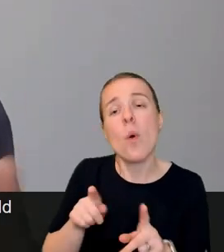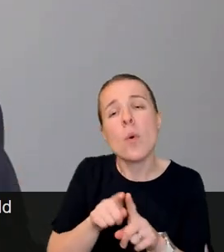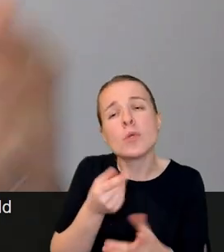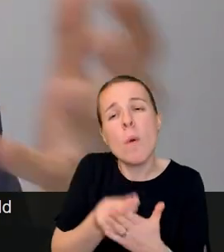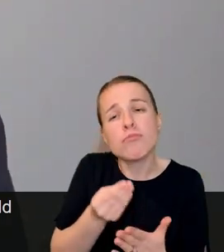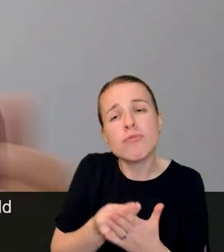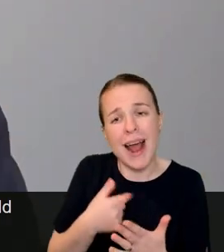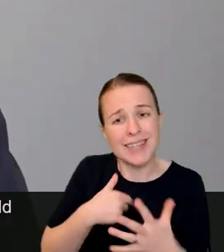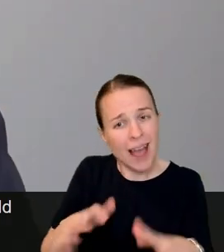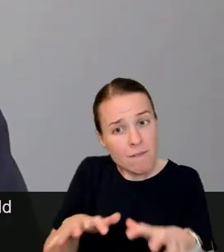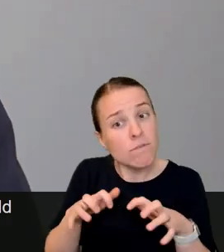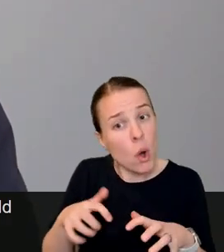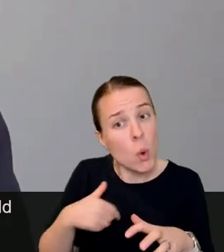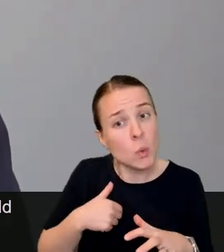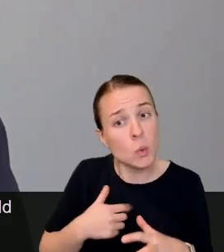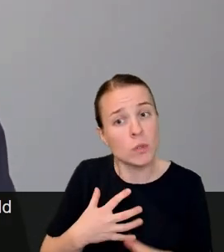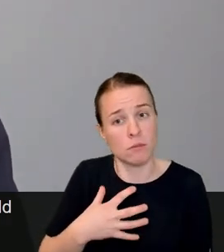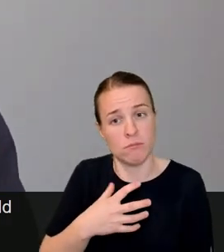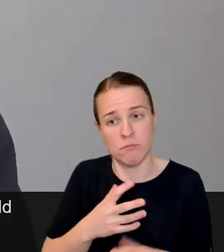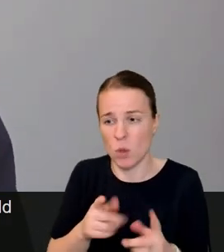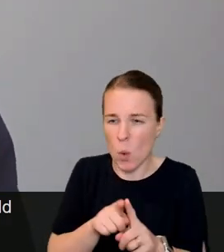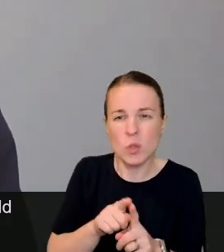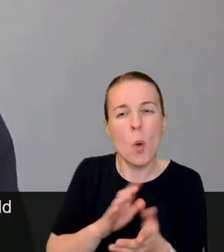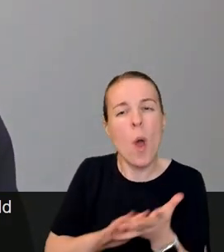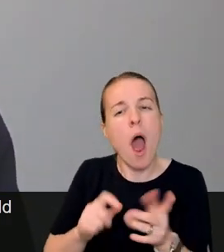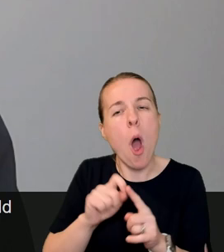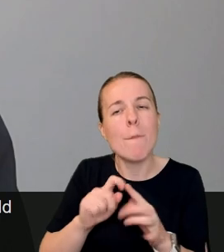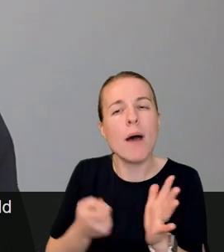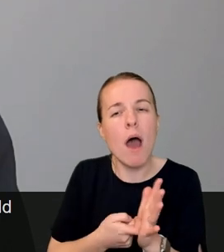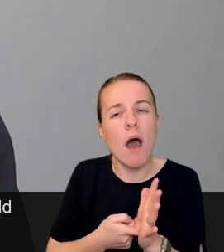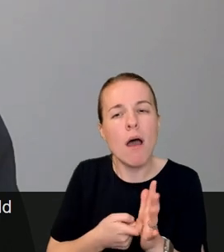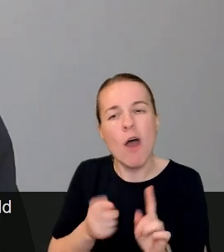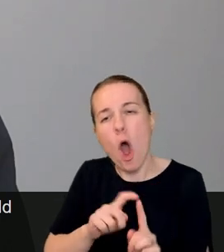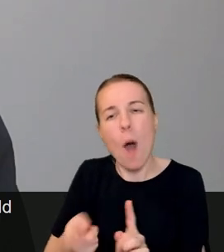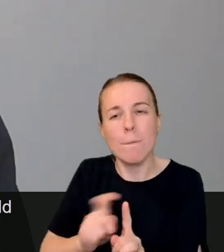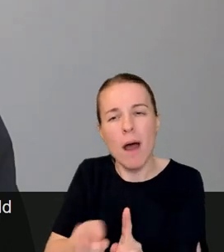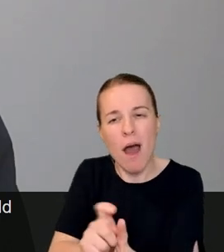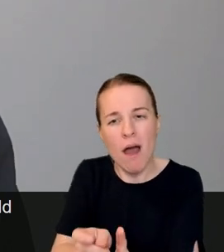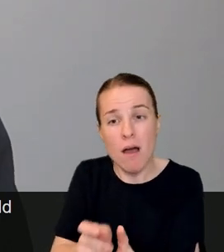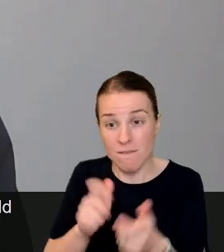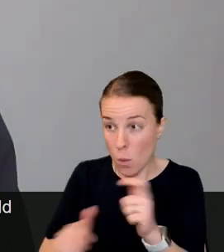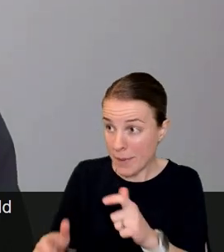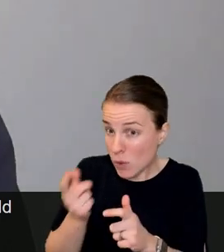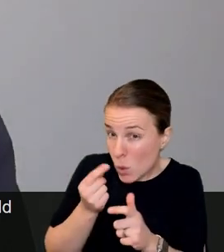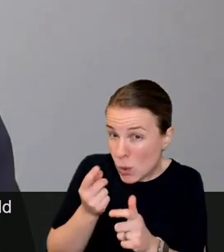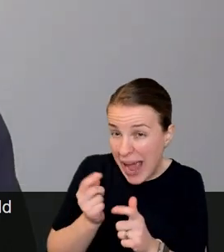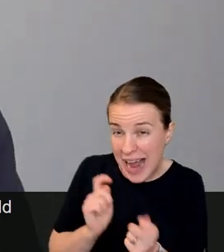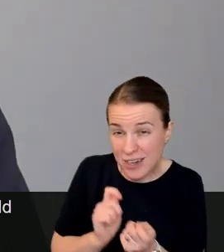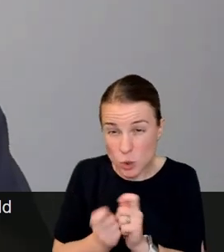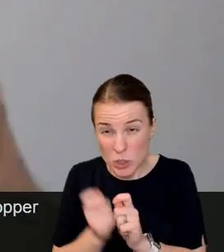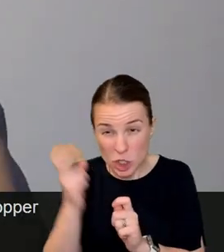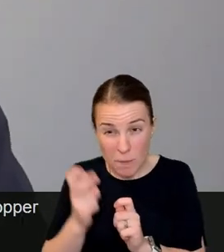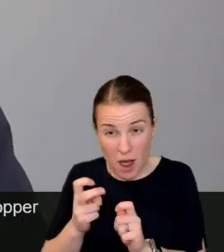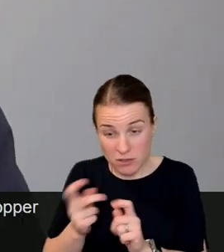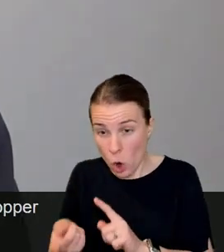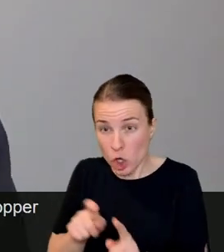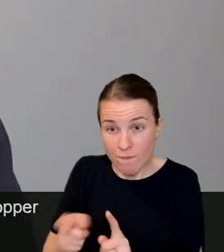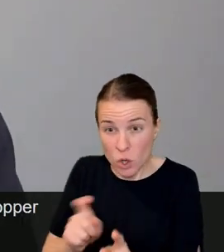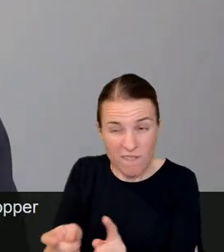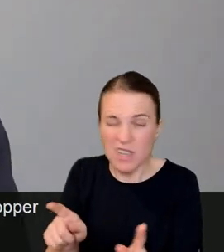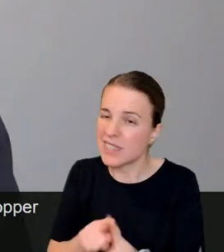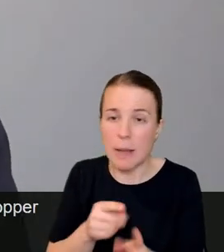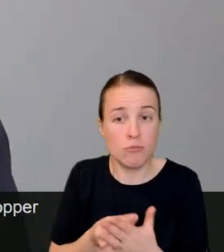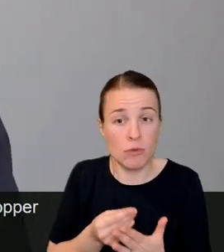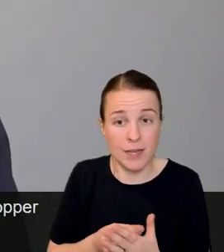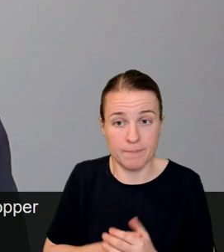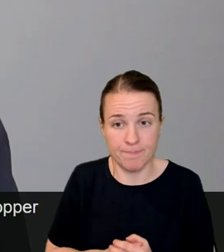to make it more attractive for people who can make that transition to do so. Have in relation to your questions